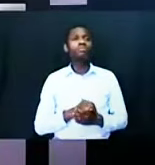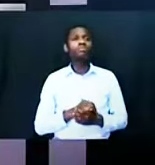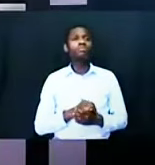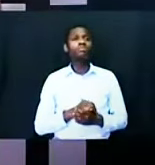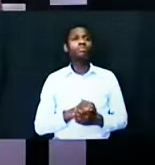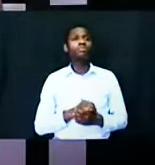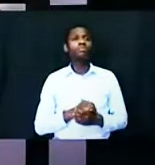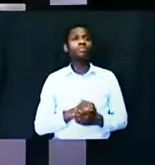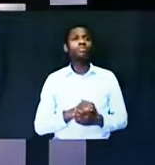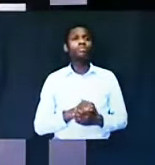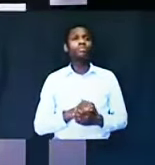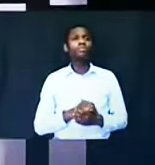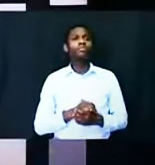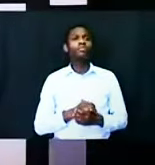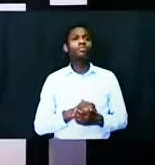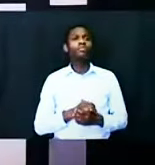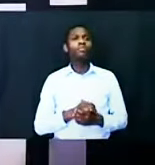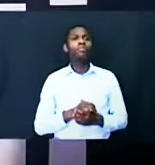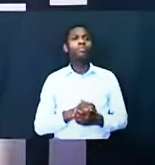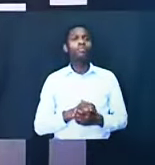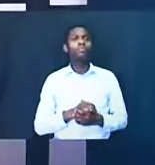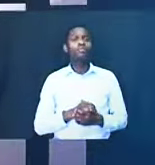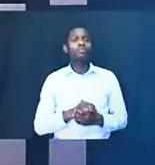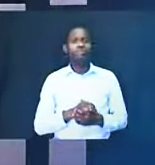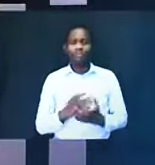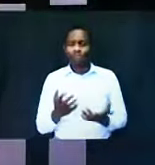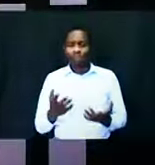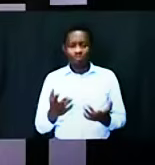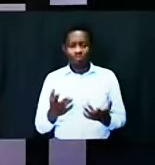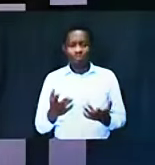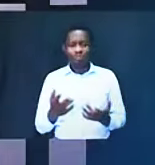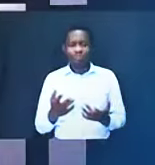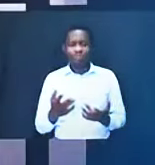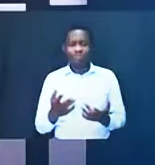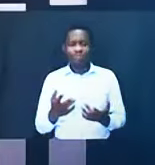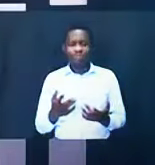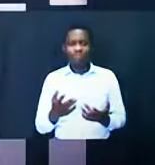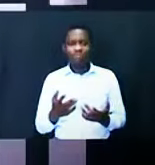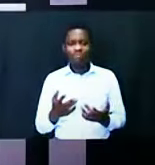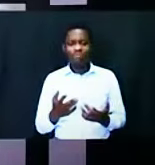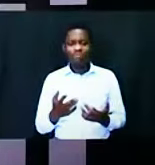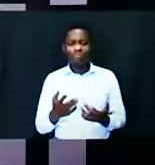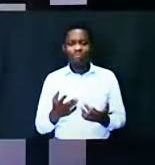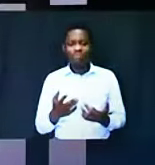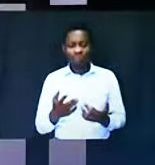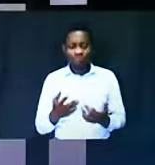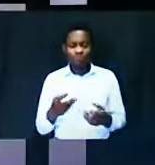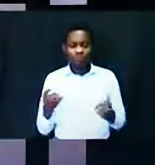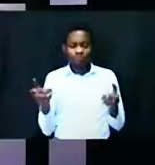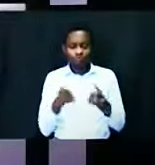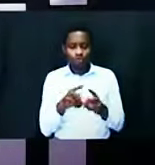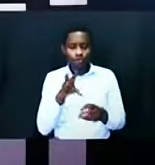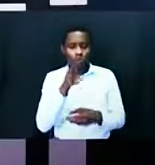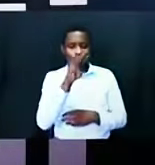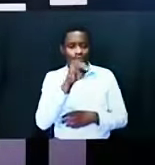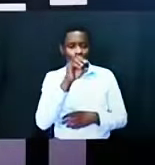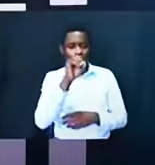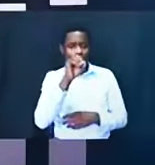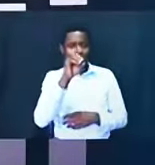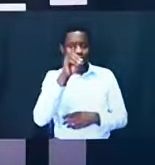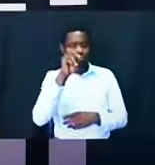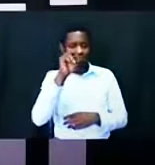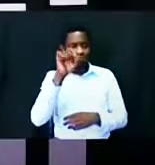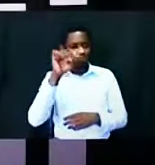So modeling is not just about talking. We don't go there. It is about life and action. It is said, "Oh, yeah,